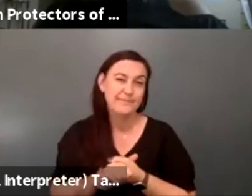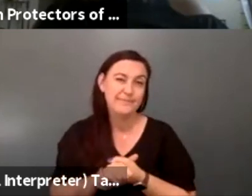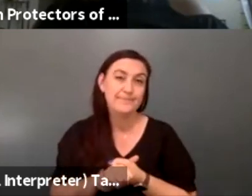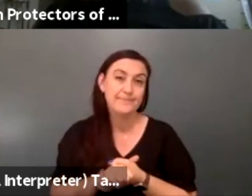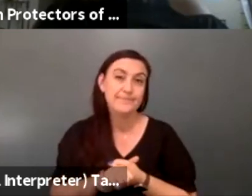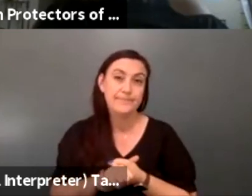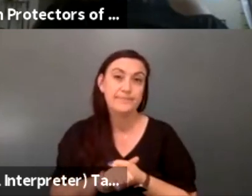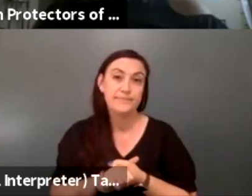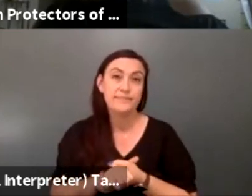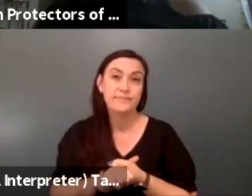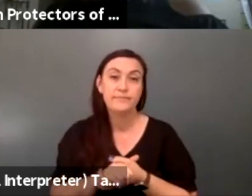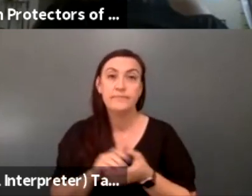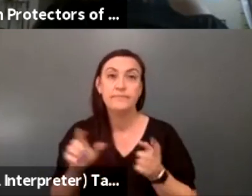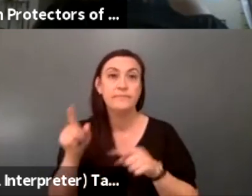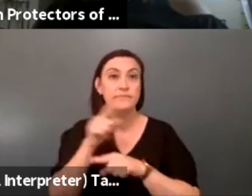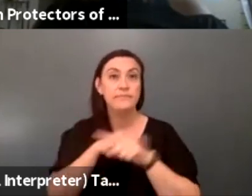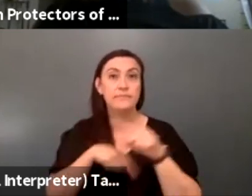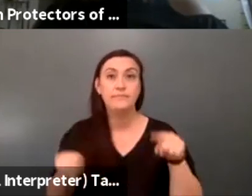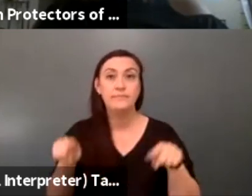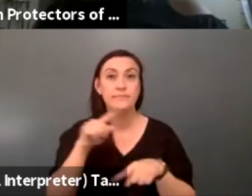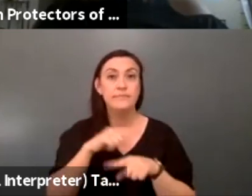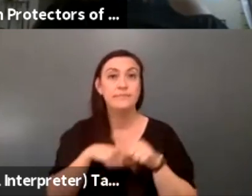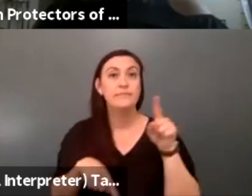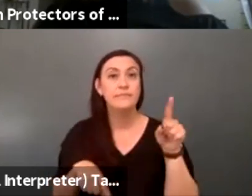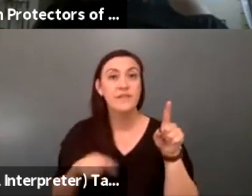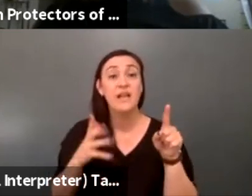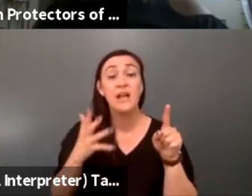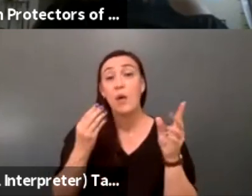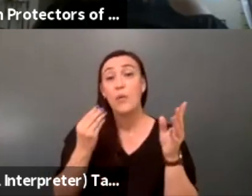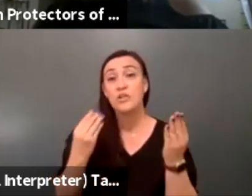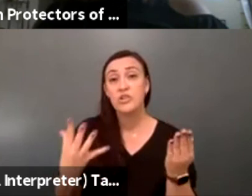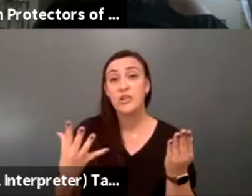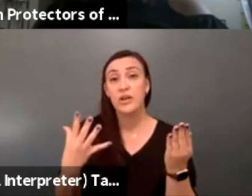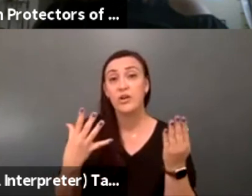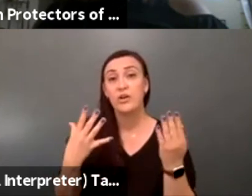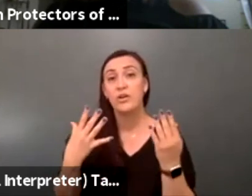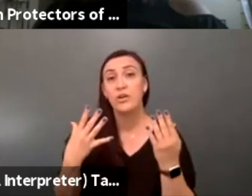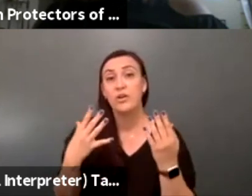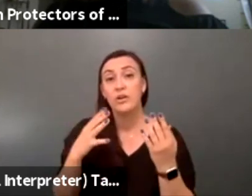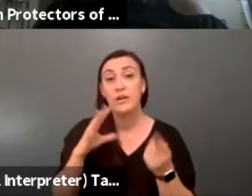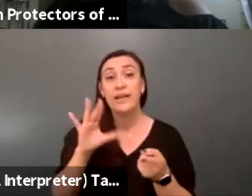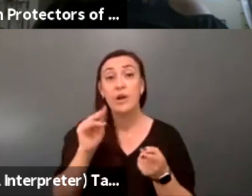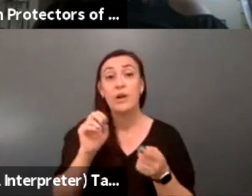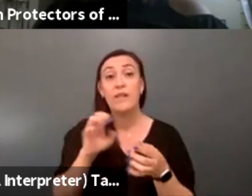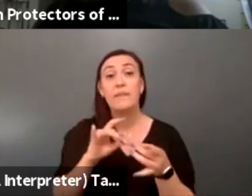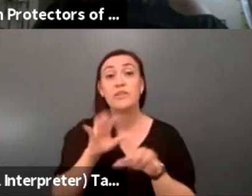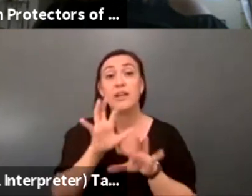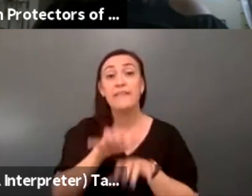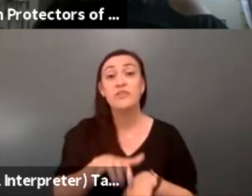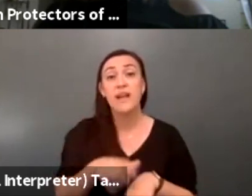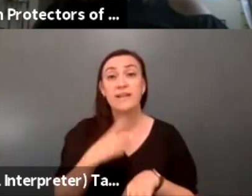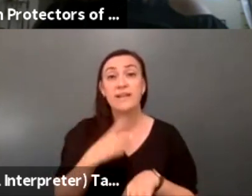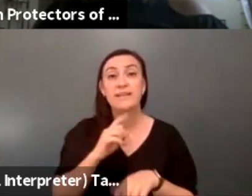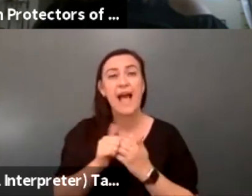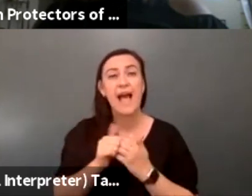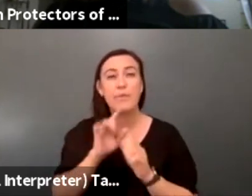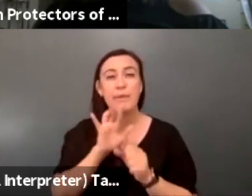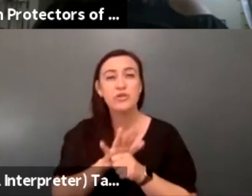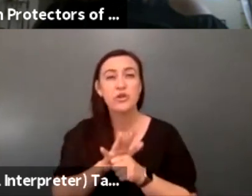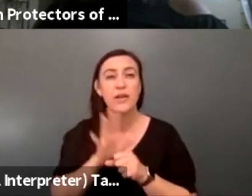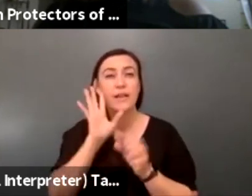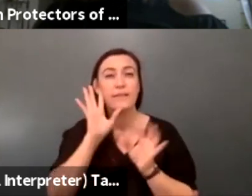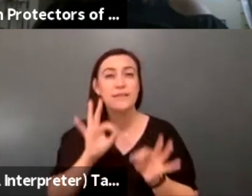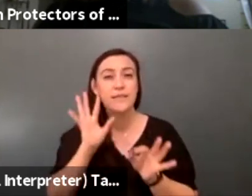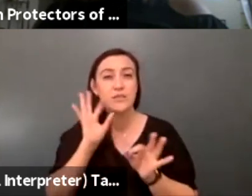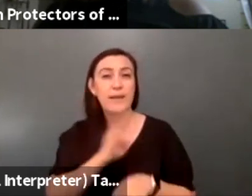that can't be answered in a couple minutes. I want to share that Caroline shared in the chat how to make sure the decision-making board is